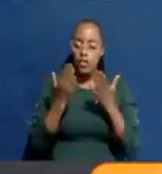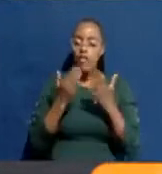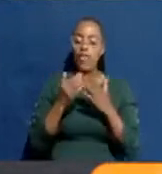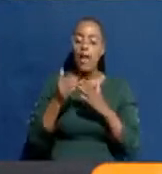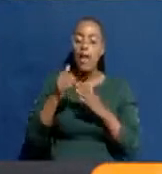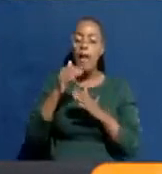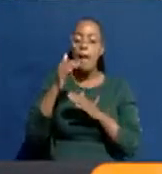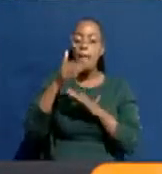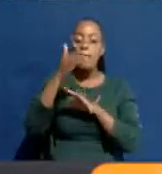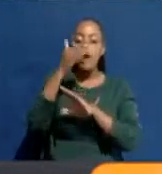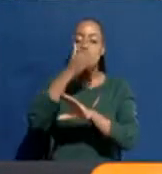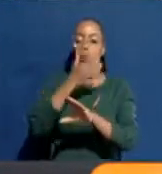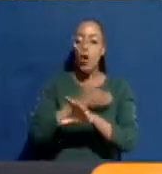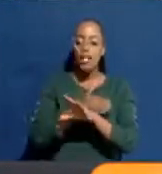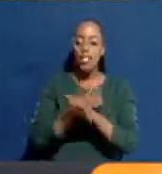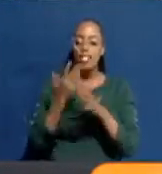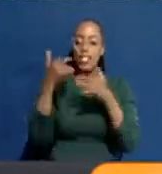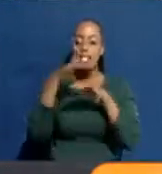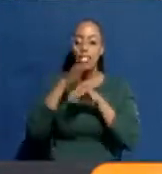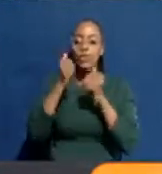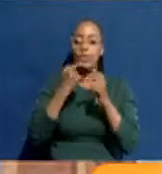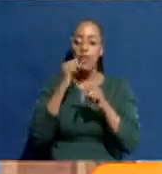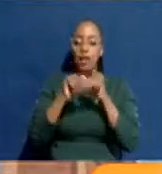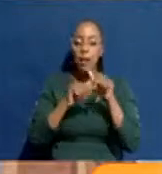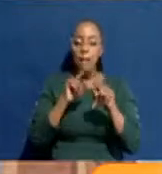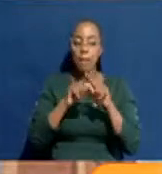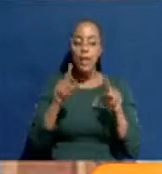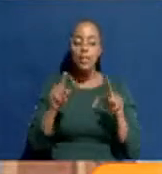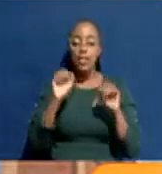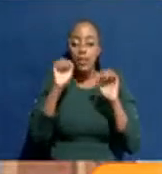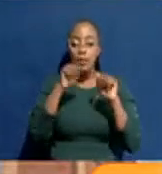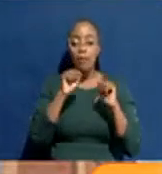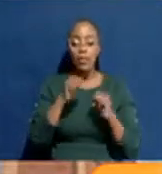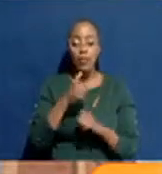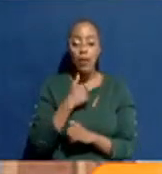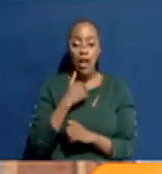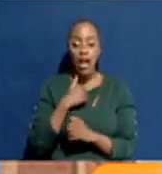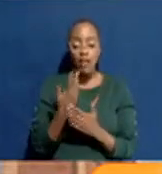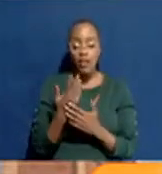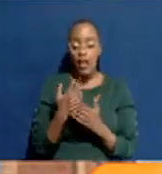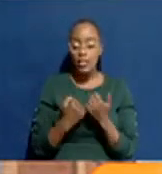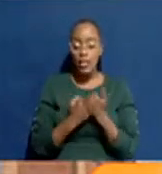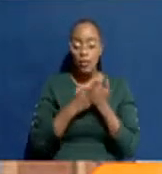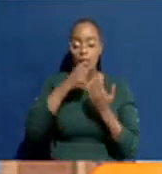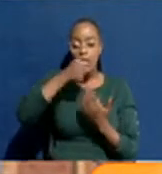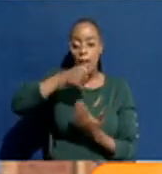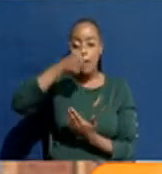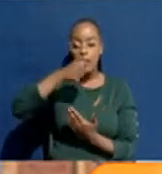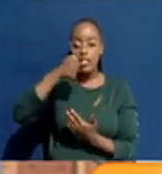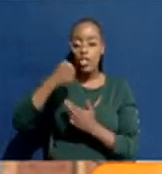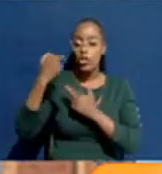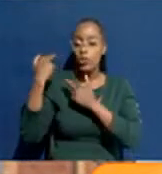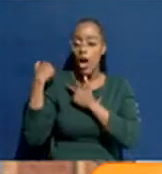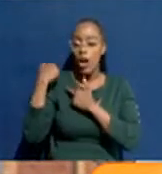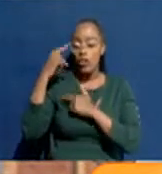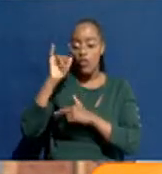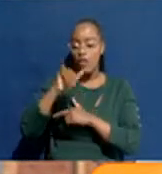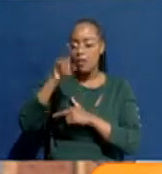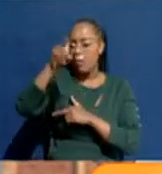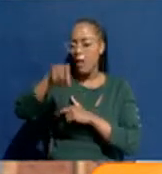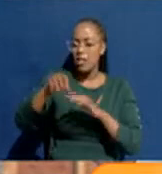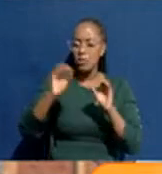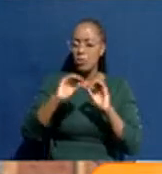integration involved in the housing program. So I hear that, but will there be supplementary budgets that to account for it, or it doesn't have to